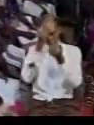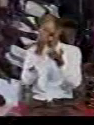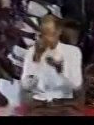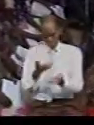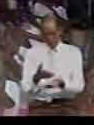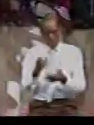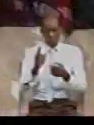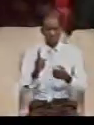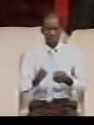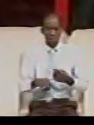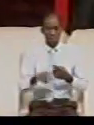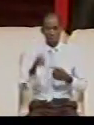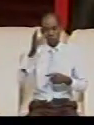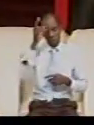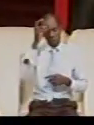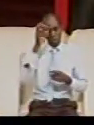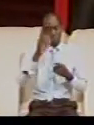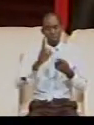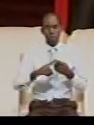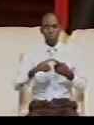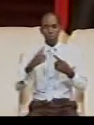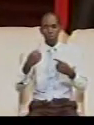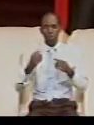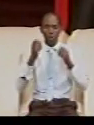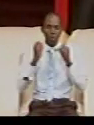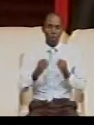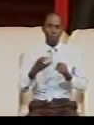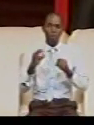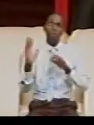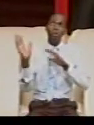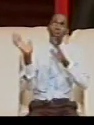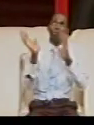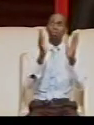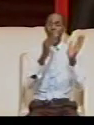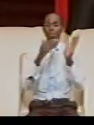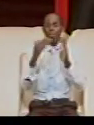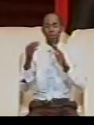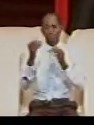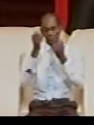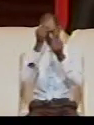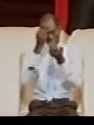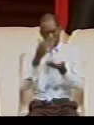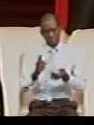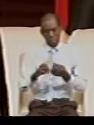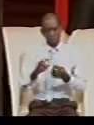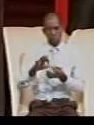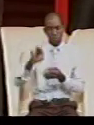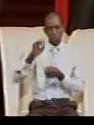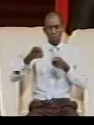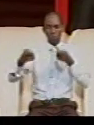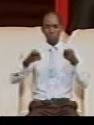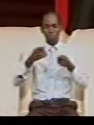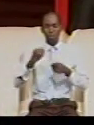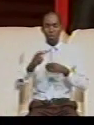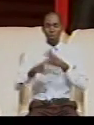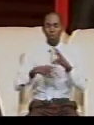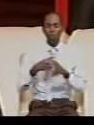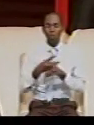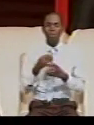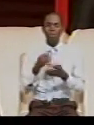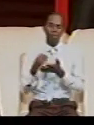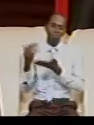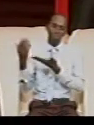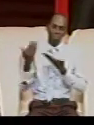the powers of the air, obedient to the spirits controlling the world, it brings deadness,